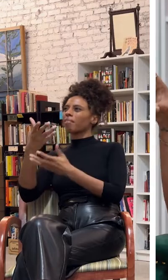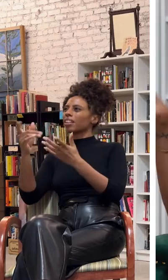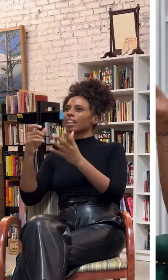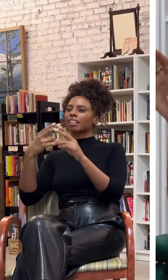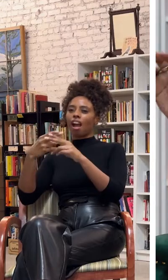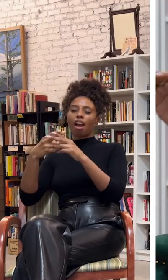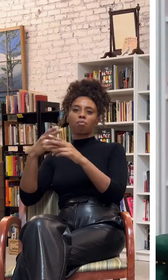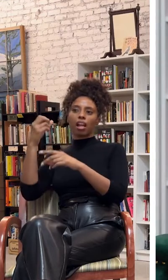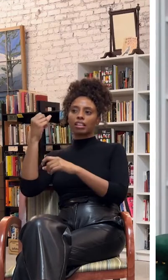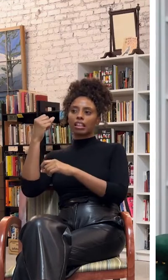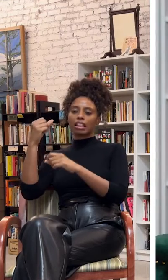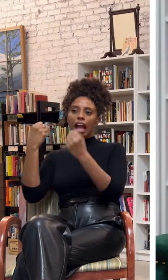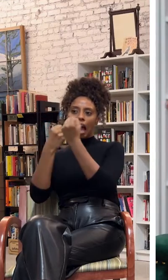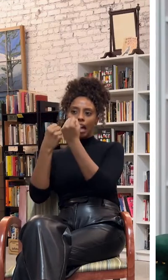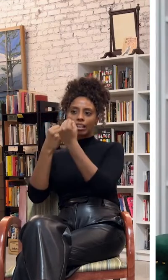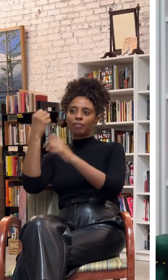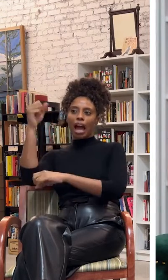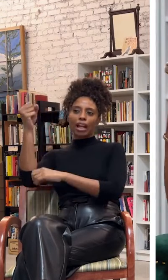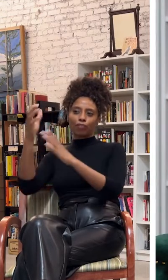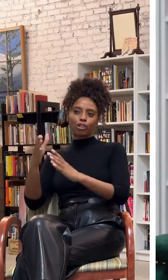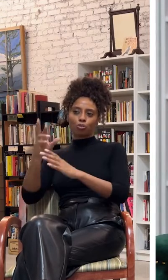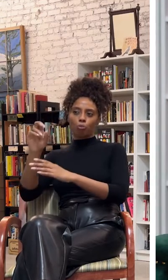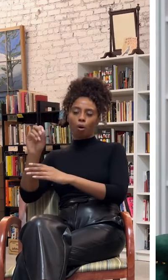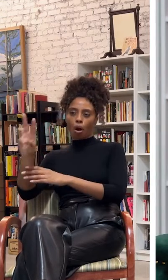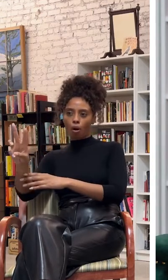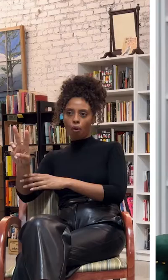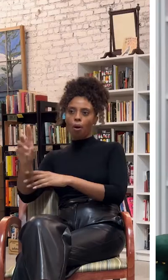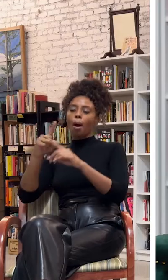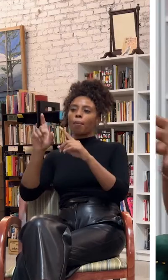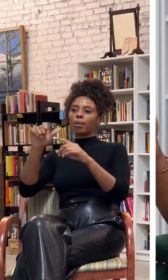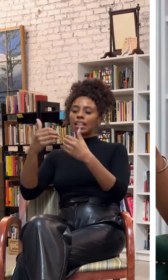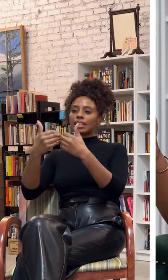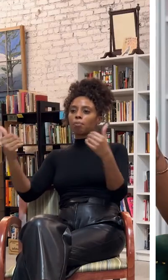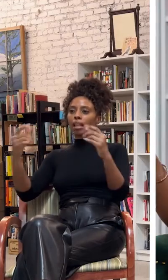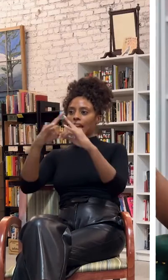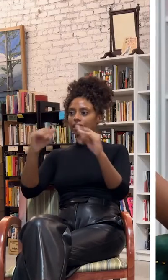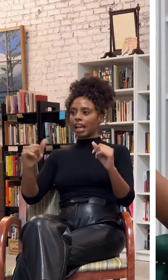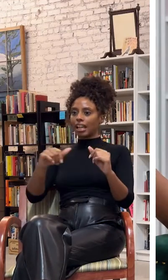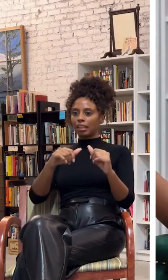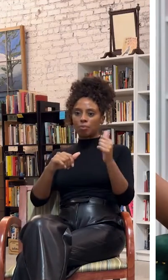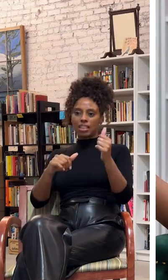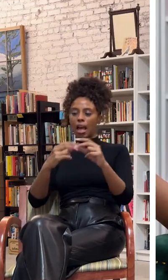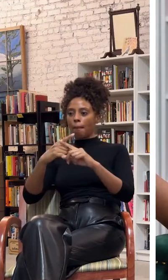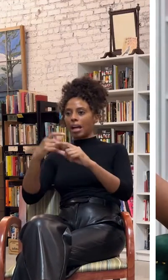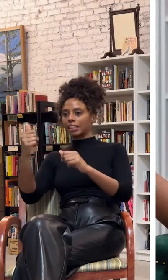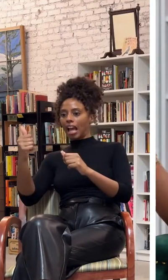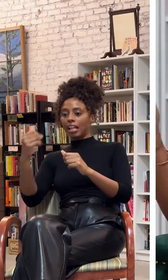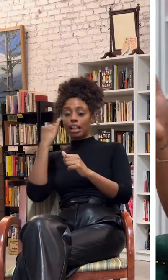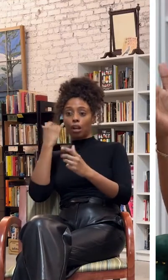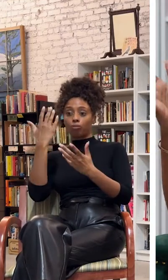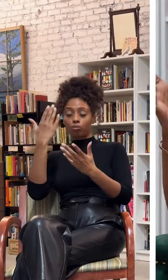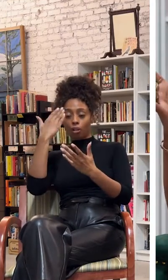that. Anyways, our chapter decided, well, one is we had to split like a 10 by 10 tent. If you know anything about measurements, that's tiny. I didn't know until I saw